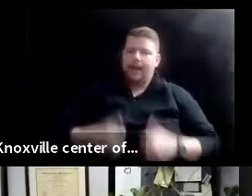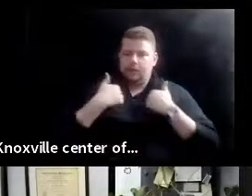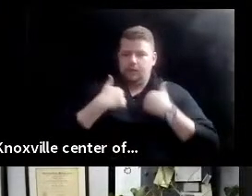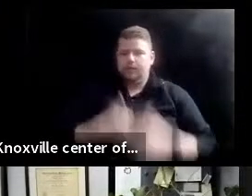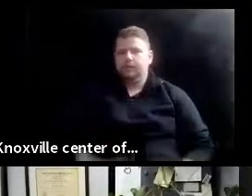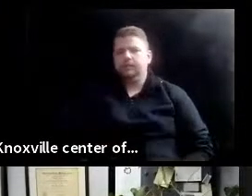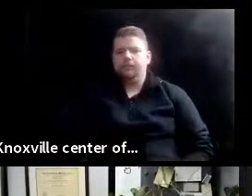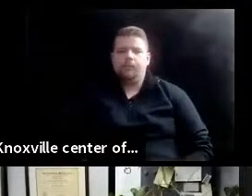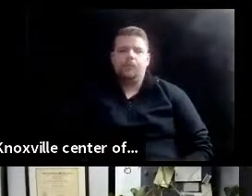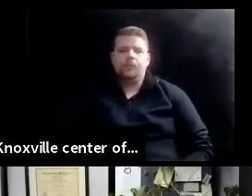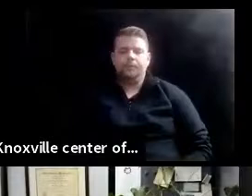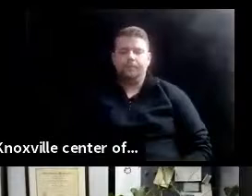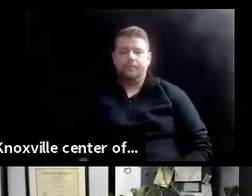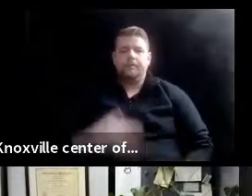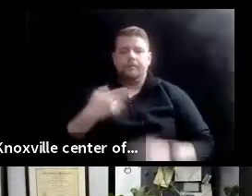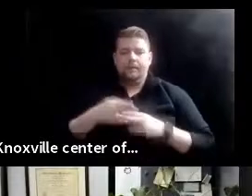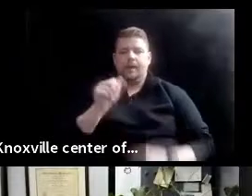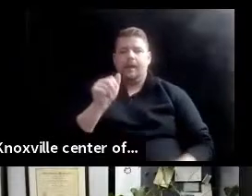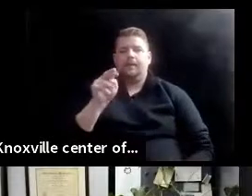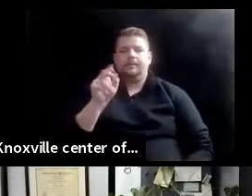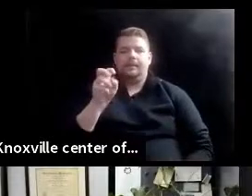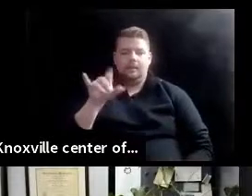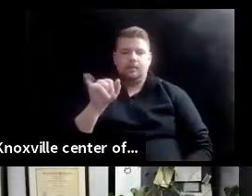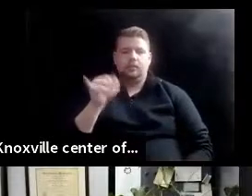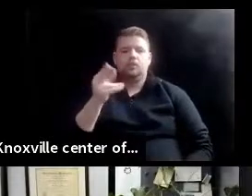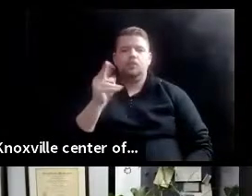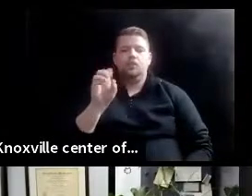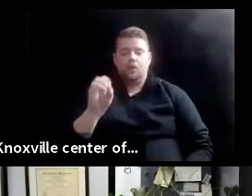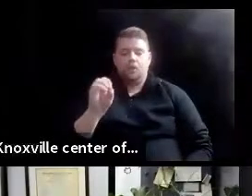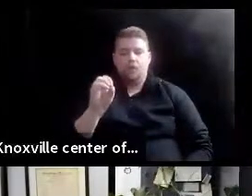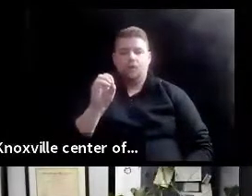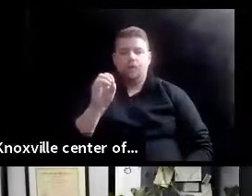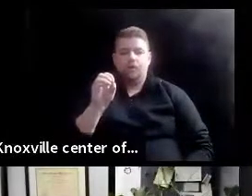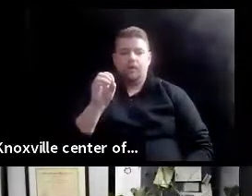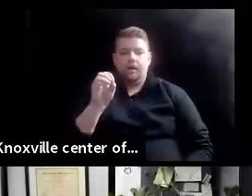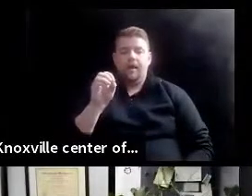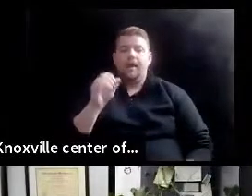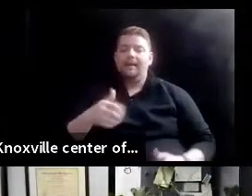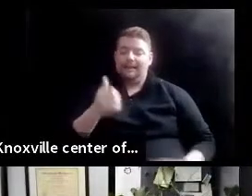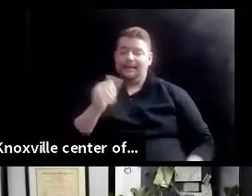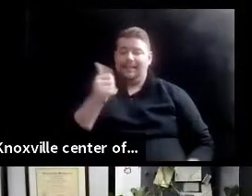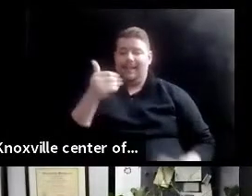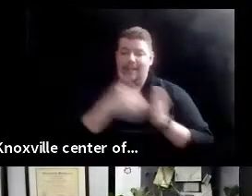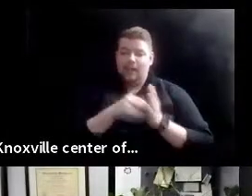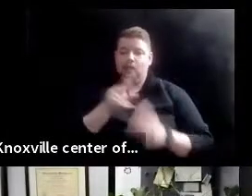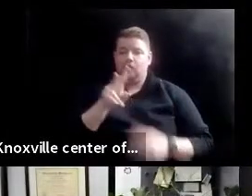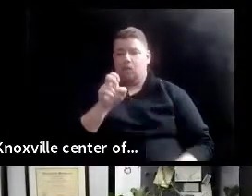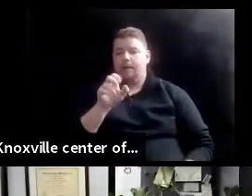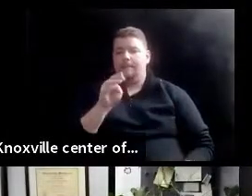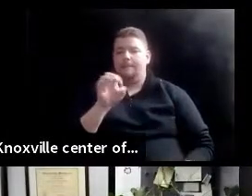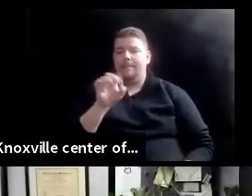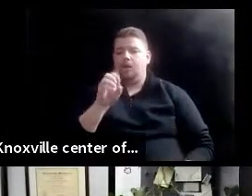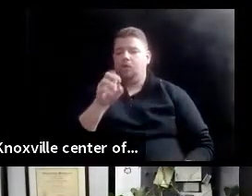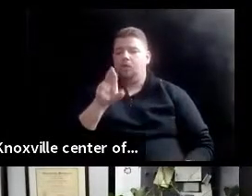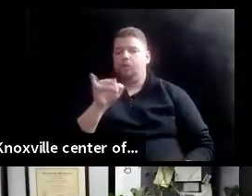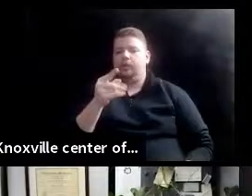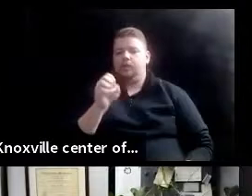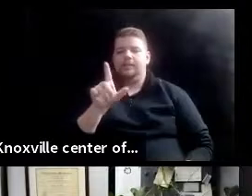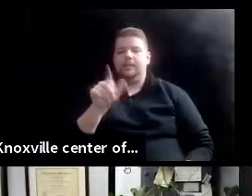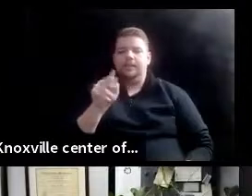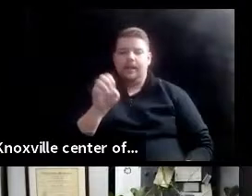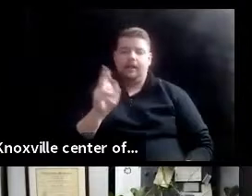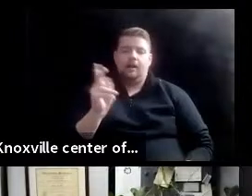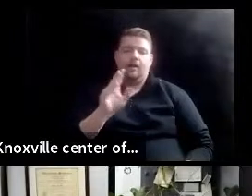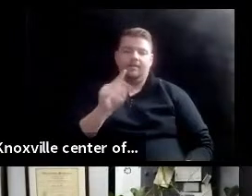address. My name is Anastasia Juneau, and I live at 10,200 Meadow Ridges Lane,